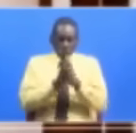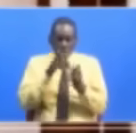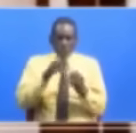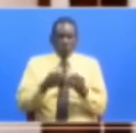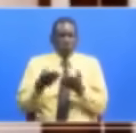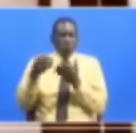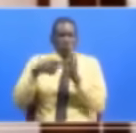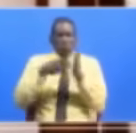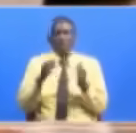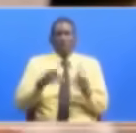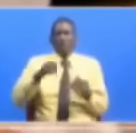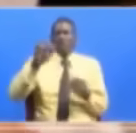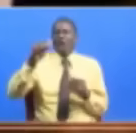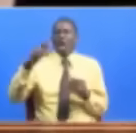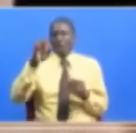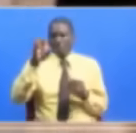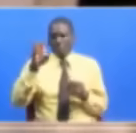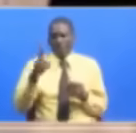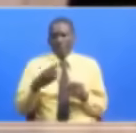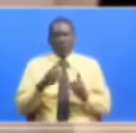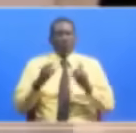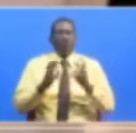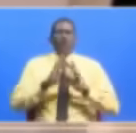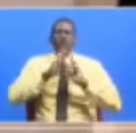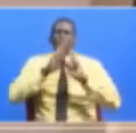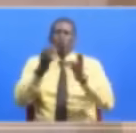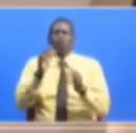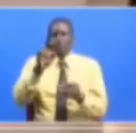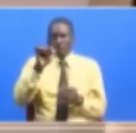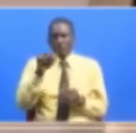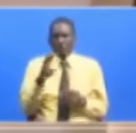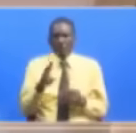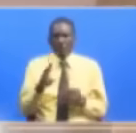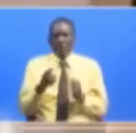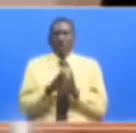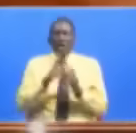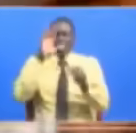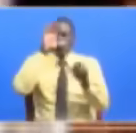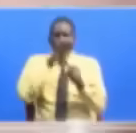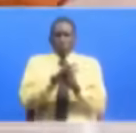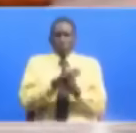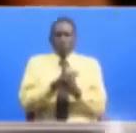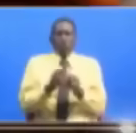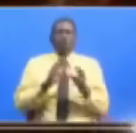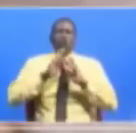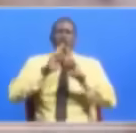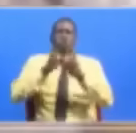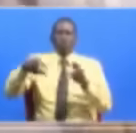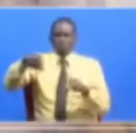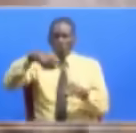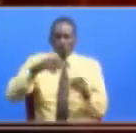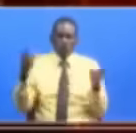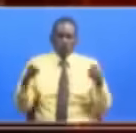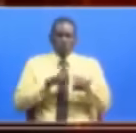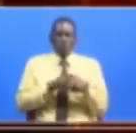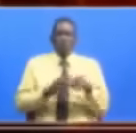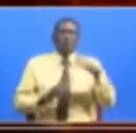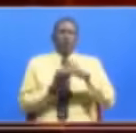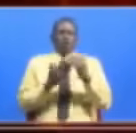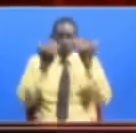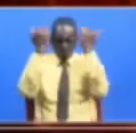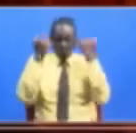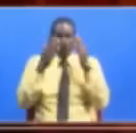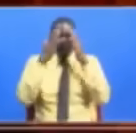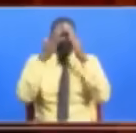went on air, Ahmednasir had not responded to NTV and promised to do so in due course. The Supreme